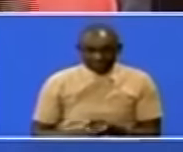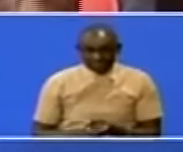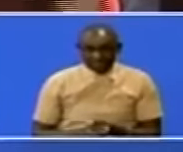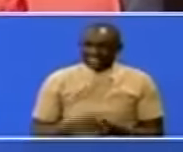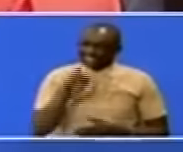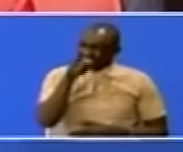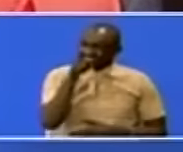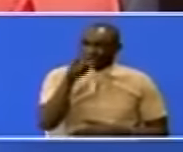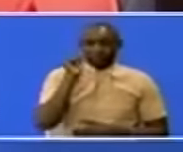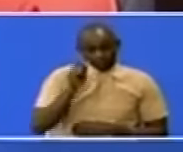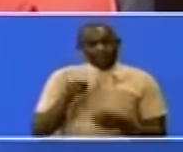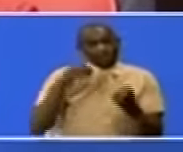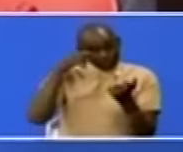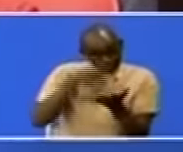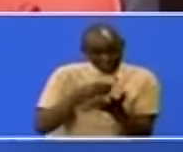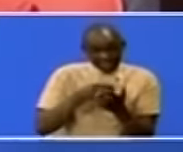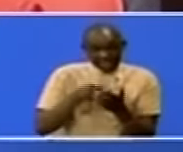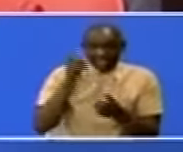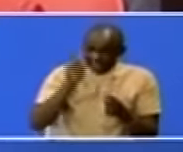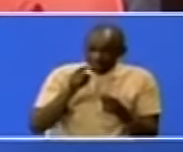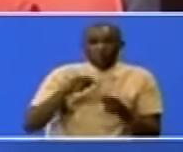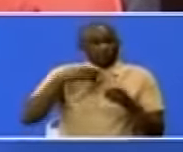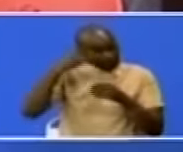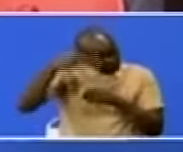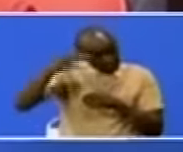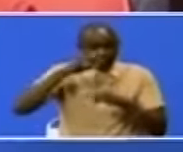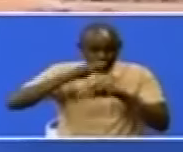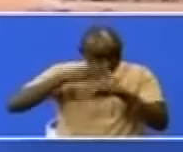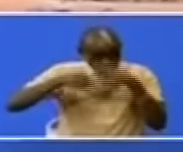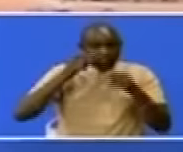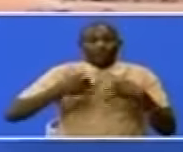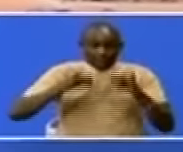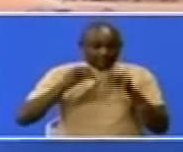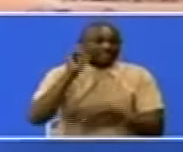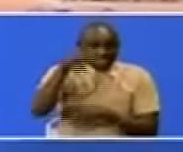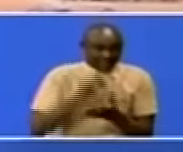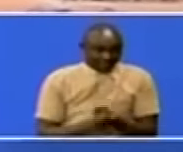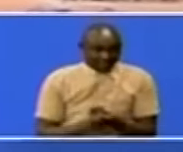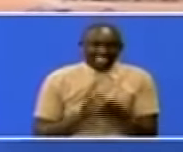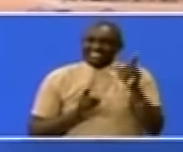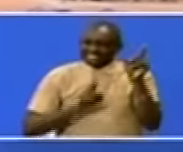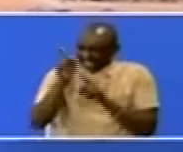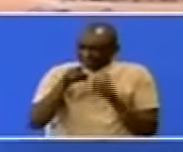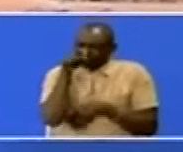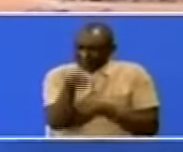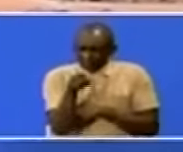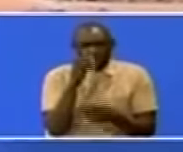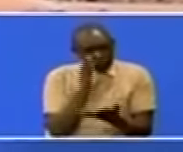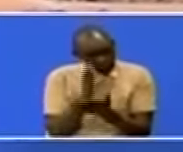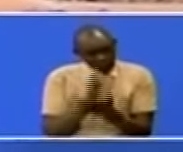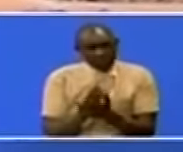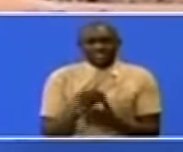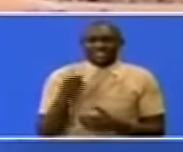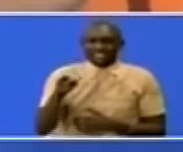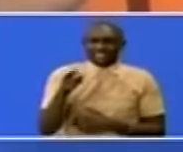something which are going to sneak in, but it's something, again, in the long run, to be implemented. Transport infrastructure was listed second in